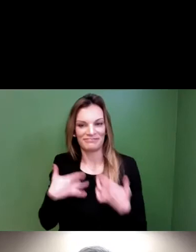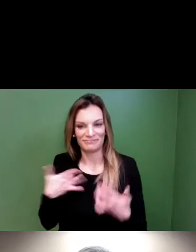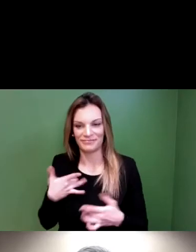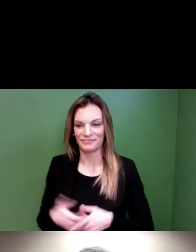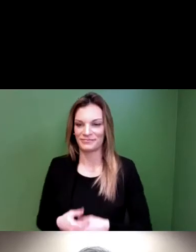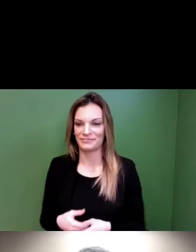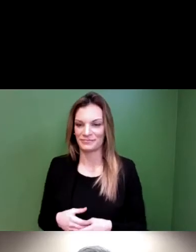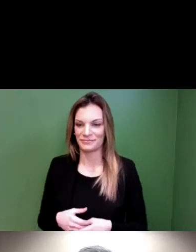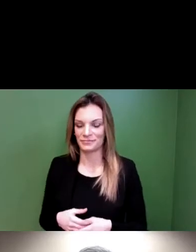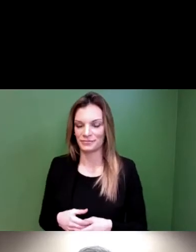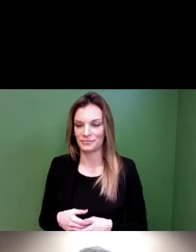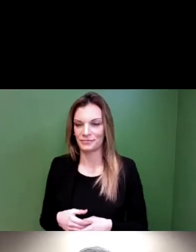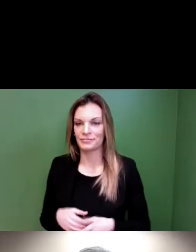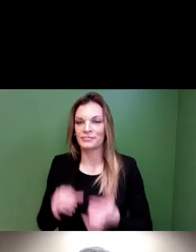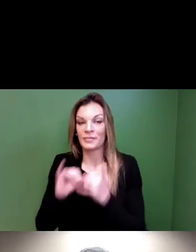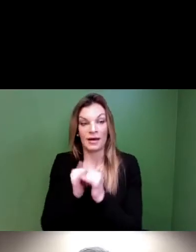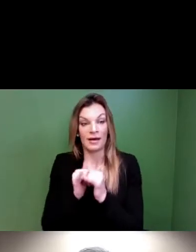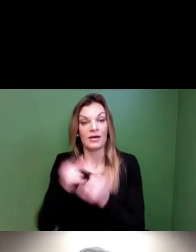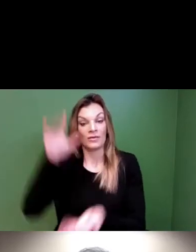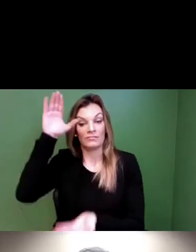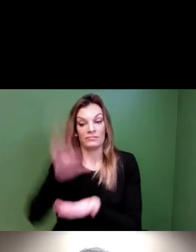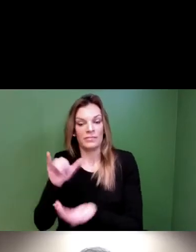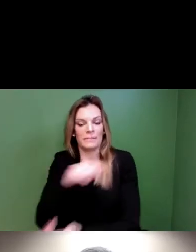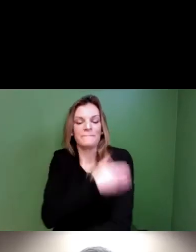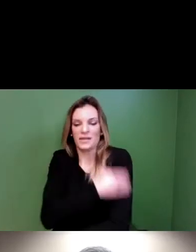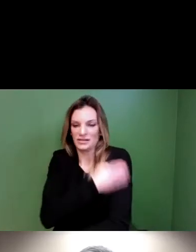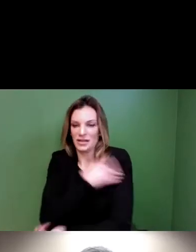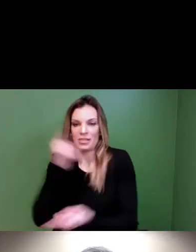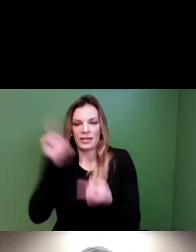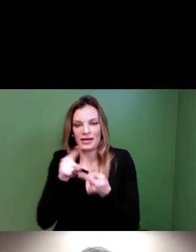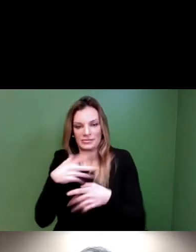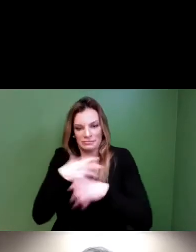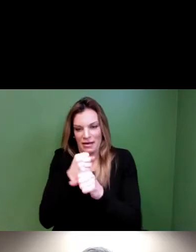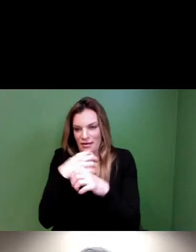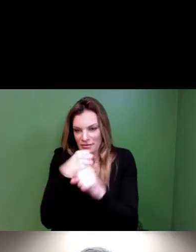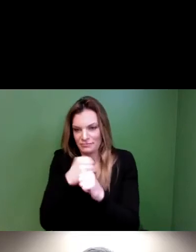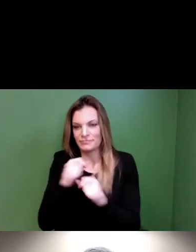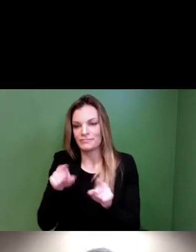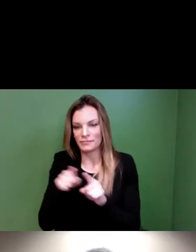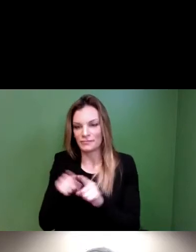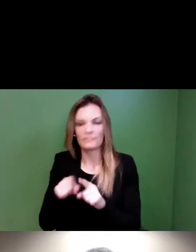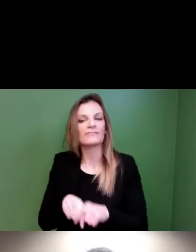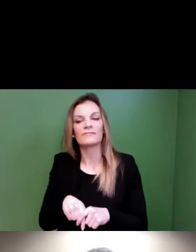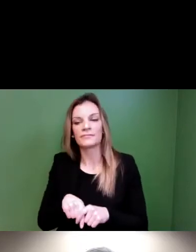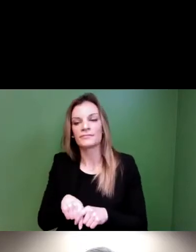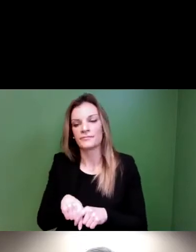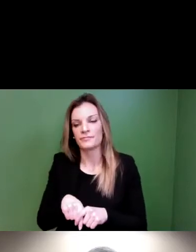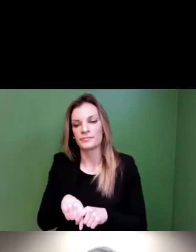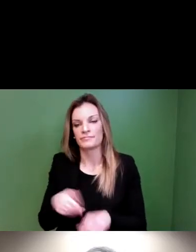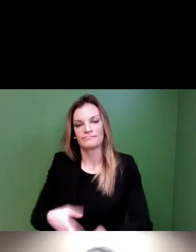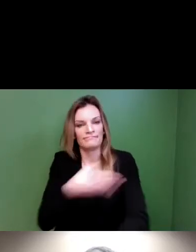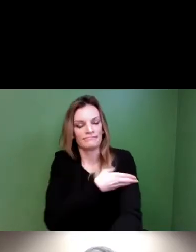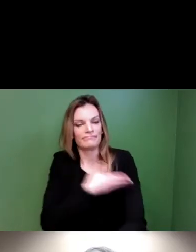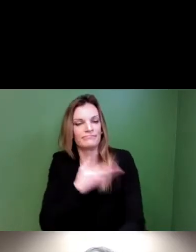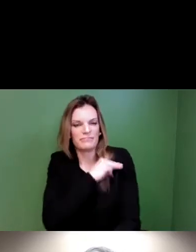can inhibit the muscle spasms and facilitate the muscles that typically are not